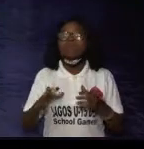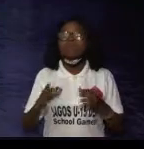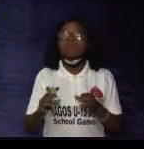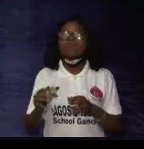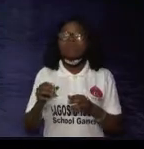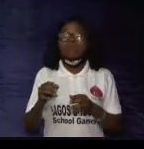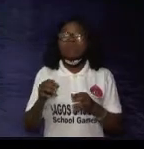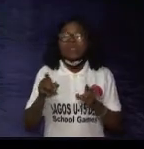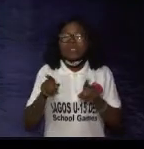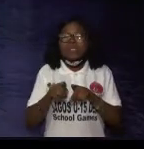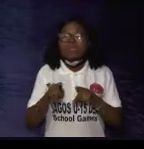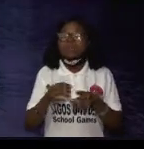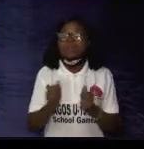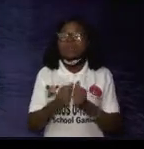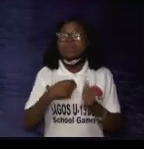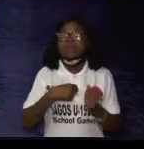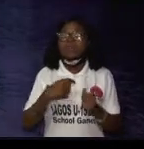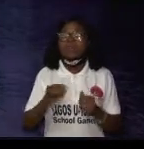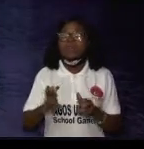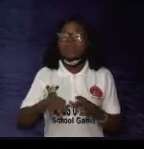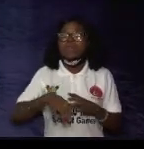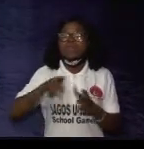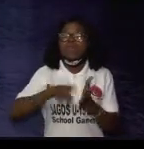that. Fallout.